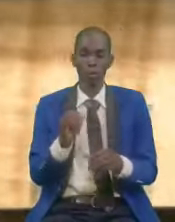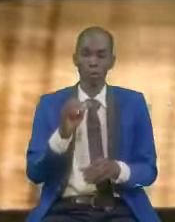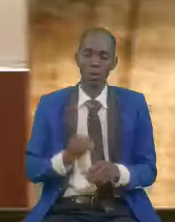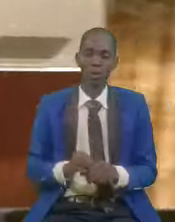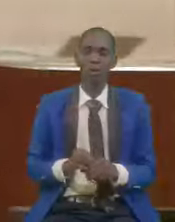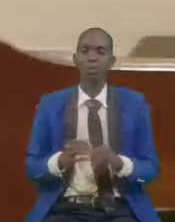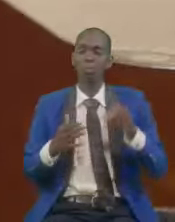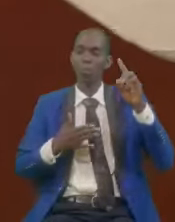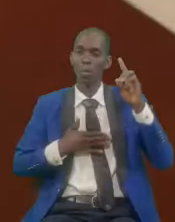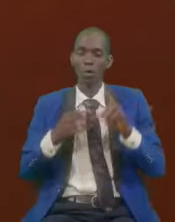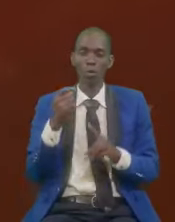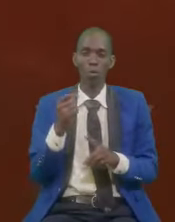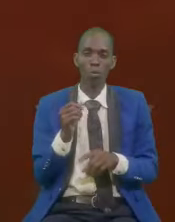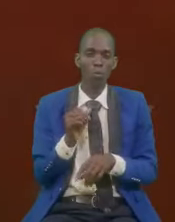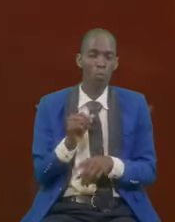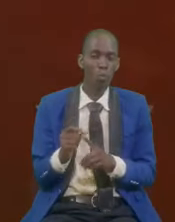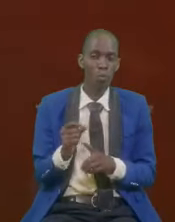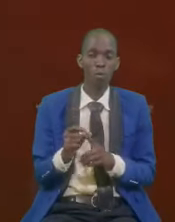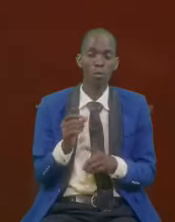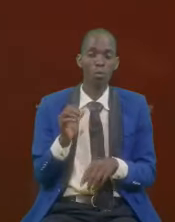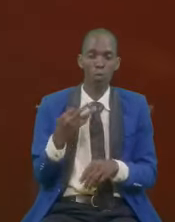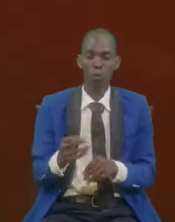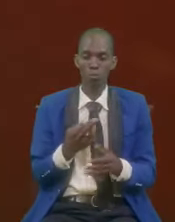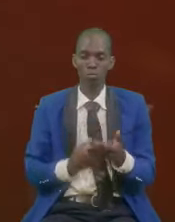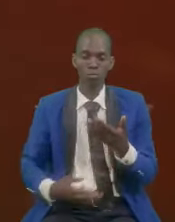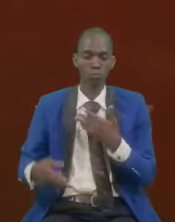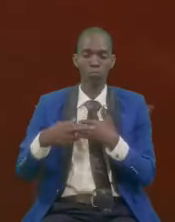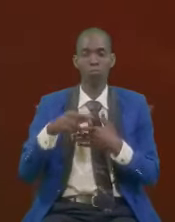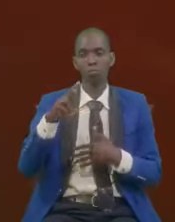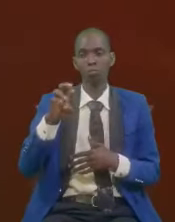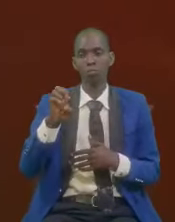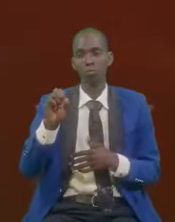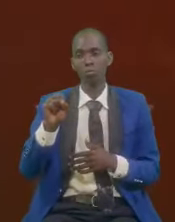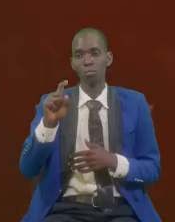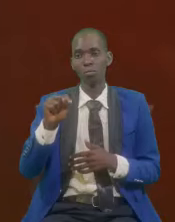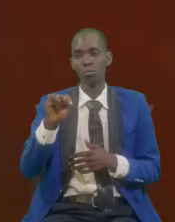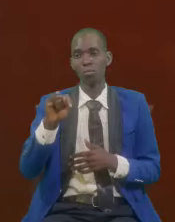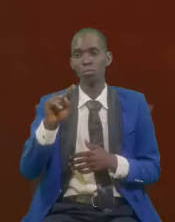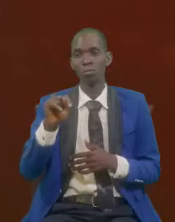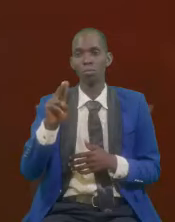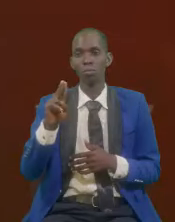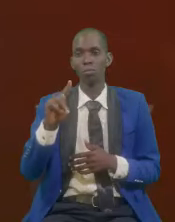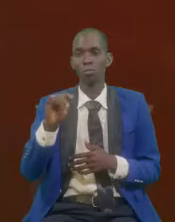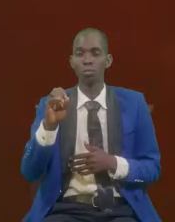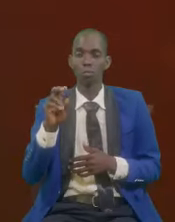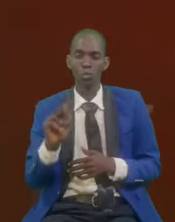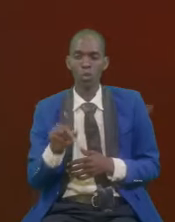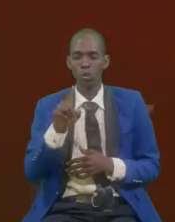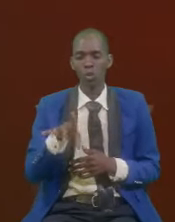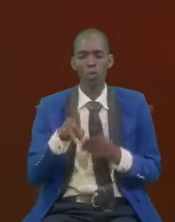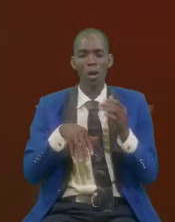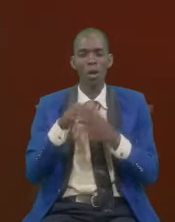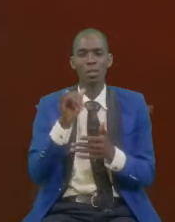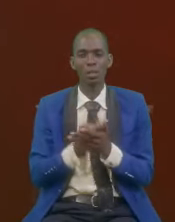of restitution, you've discovered that your habit of late is, you know,